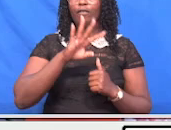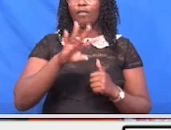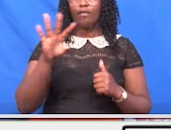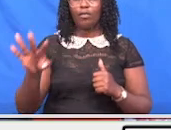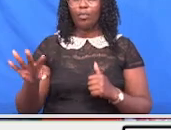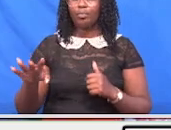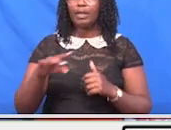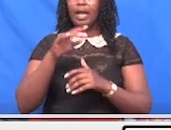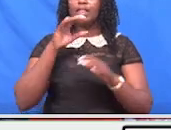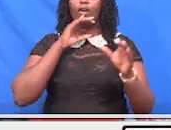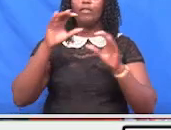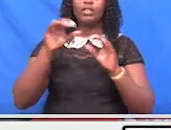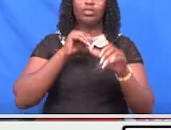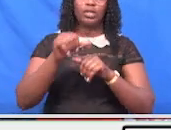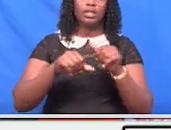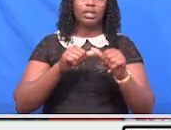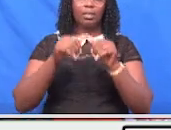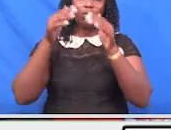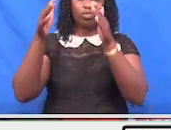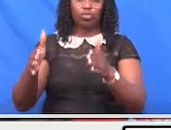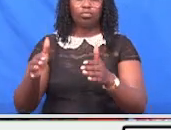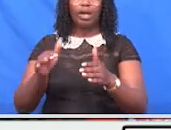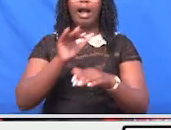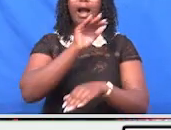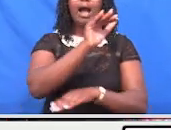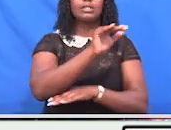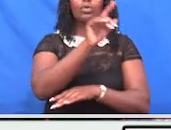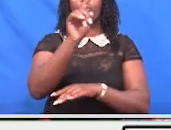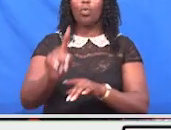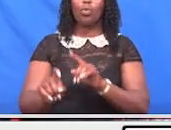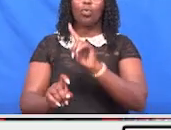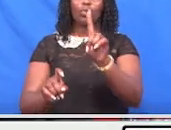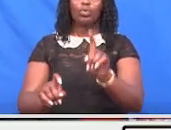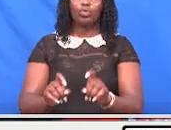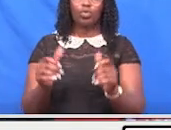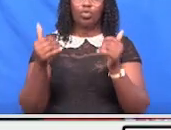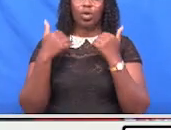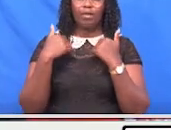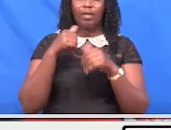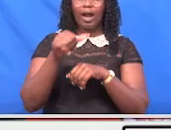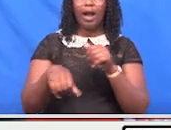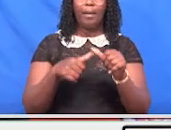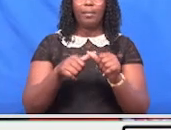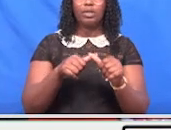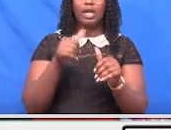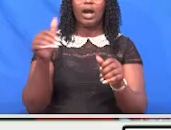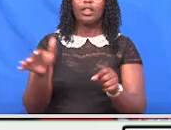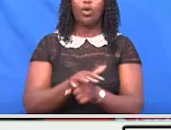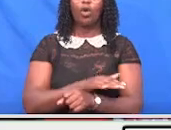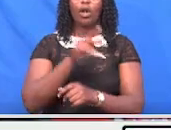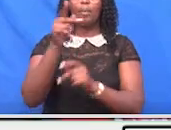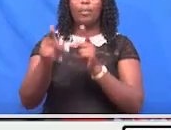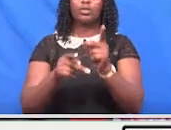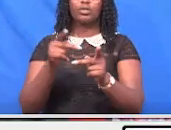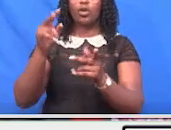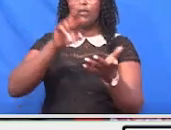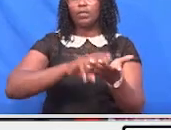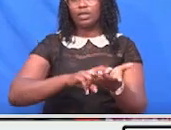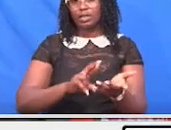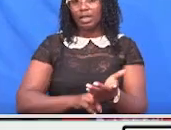all about you. Ask all those questions that you have about this whole process of registering for a trademark.